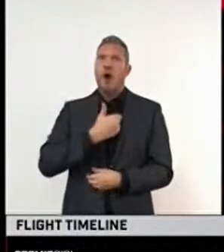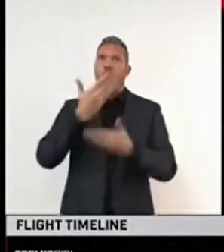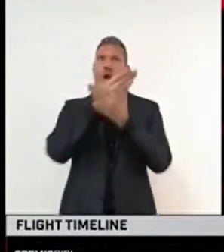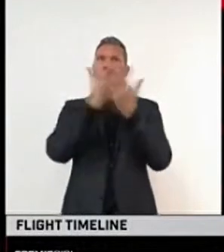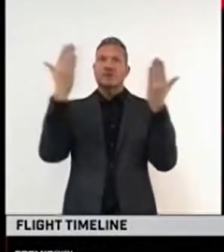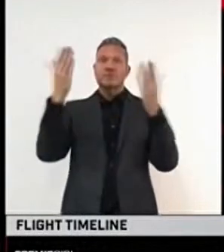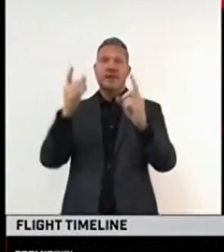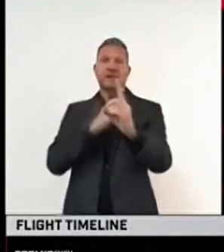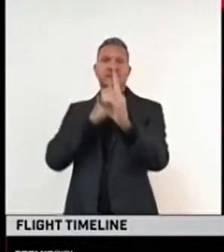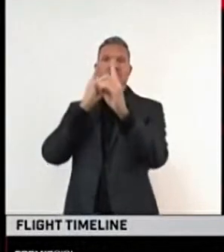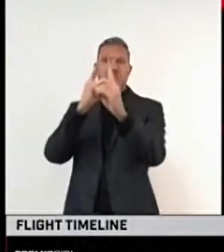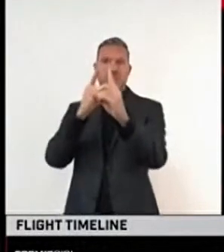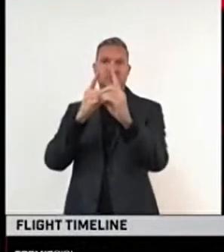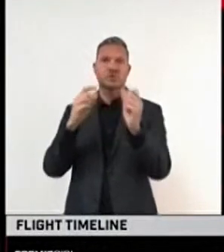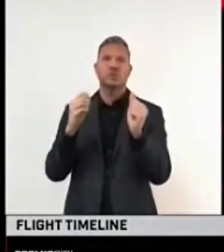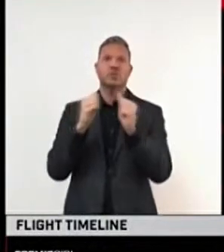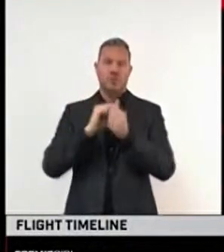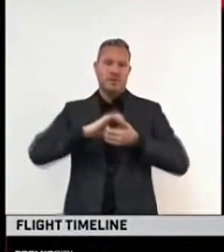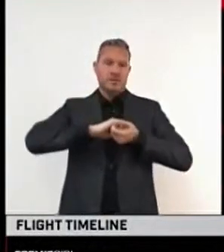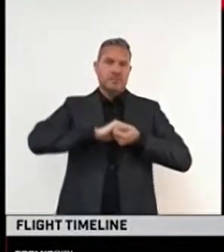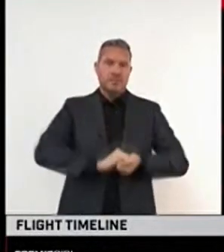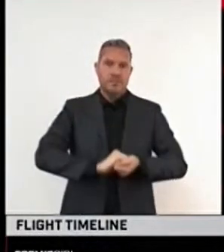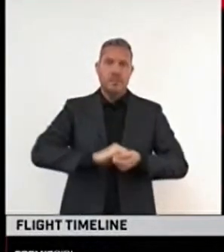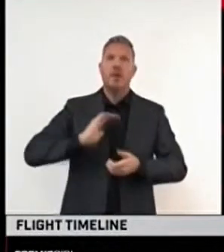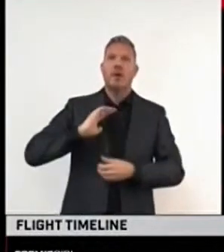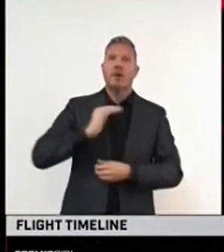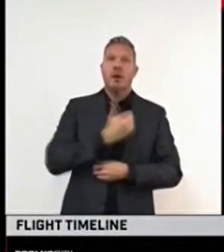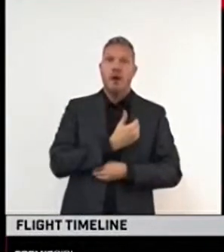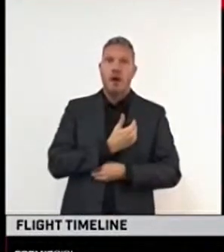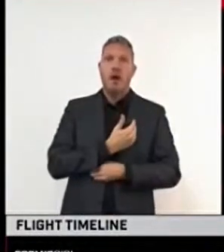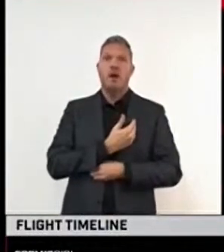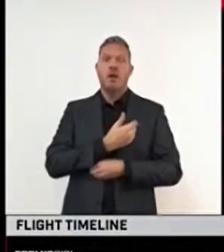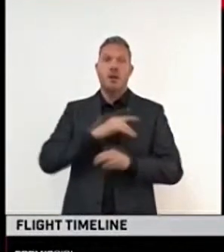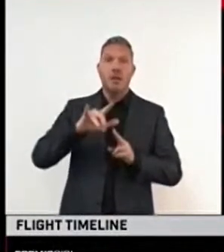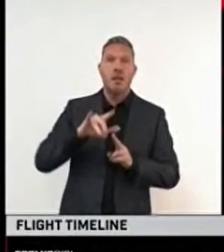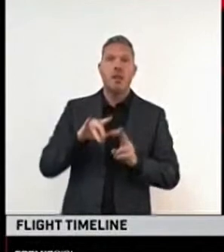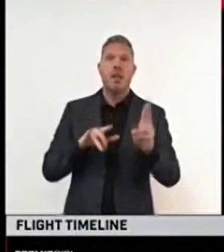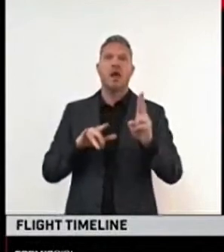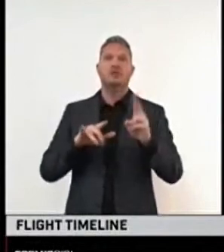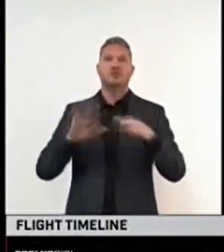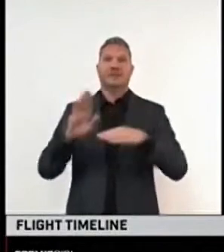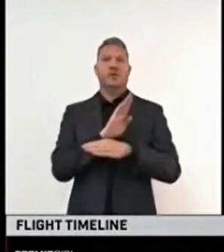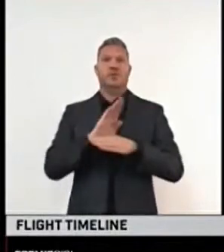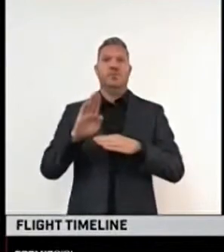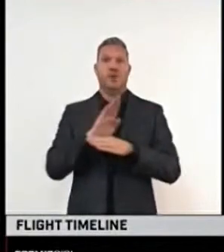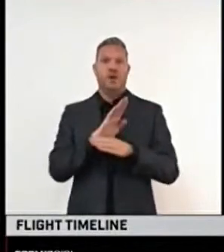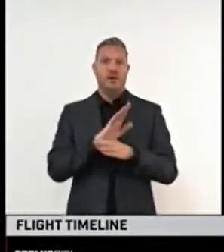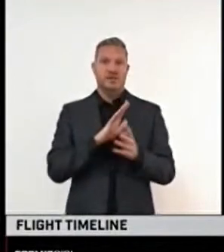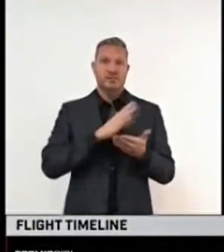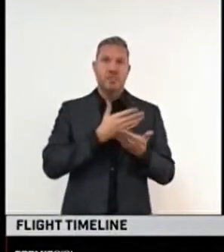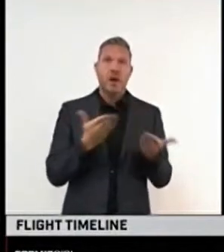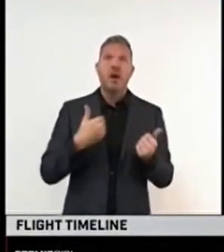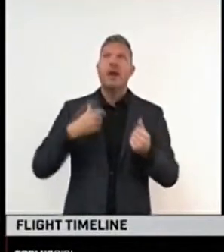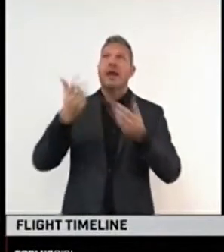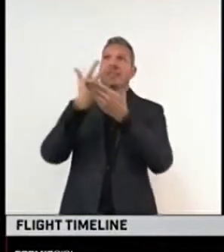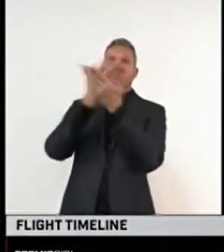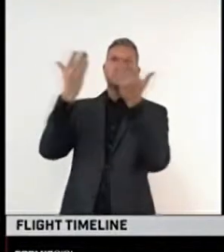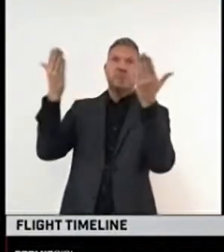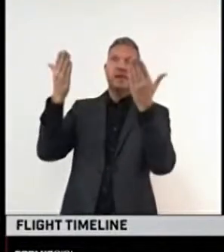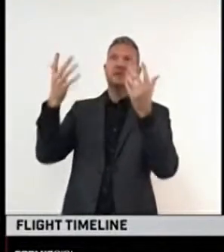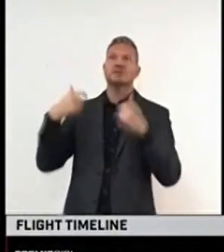in conjunction with our brothers on the launch enterprise side, as part of Space Systems Command, are trying to push that